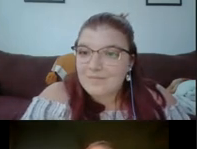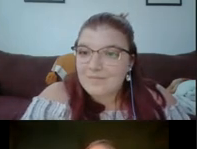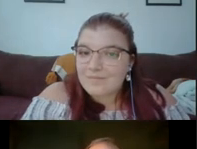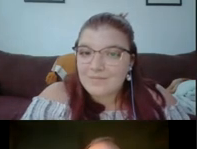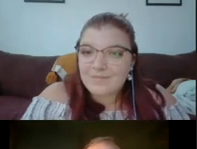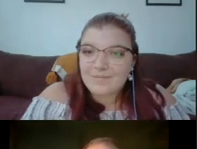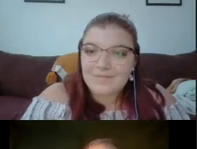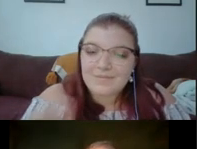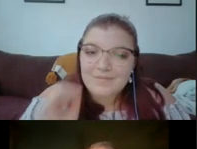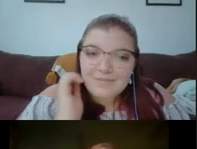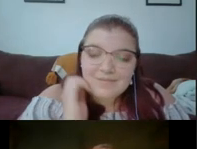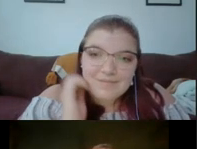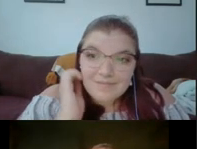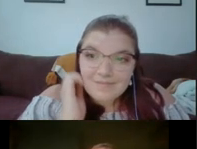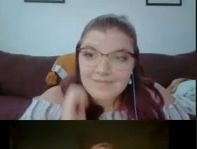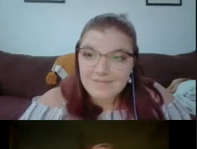The